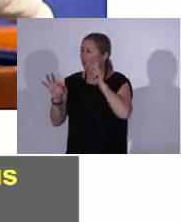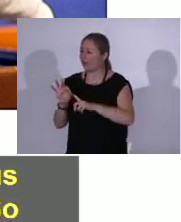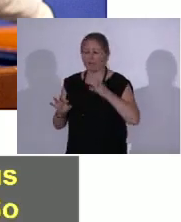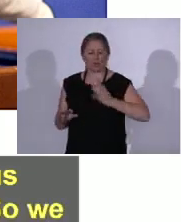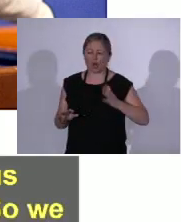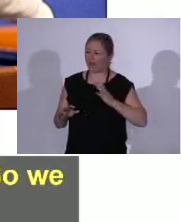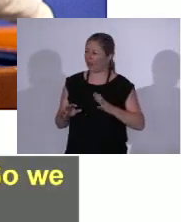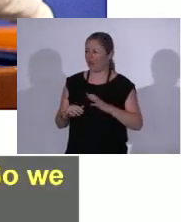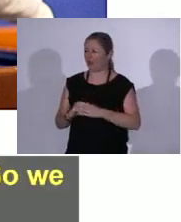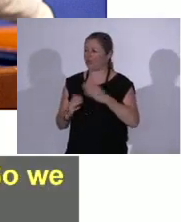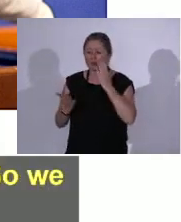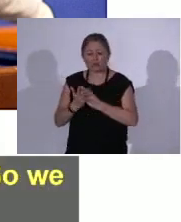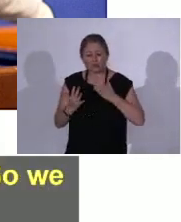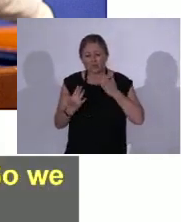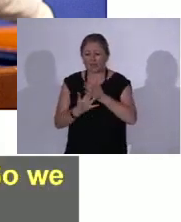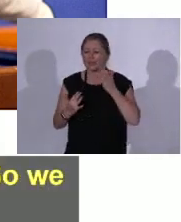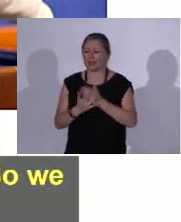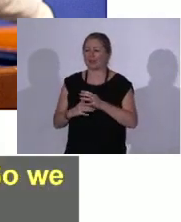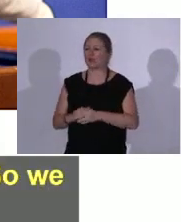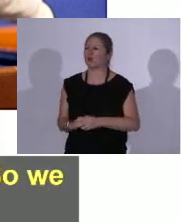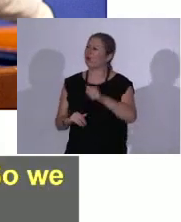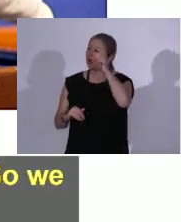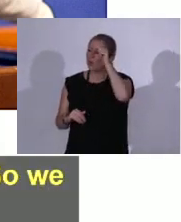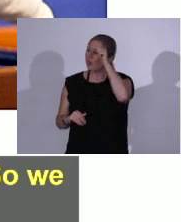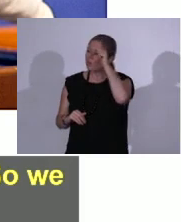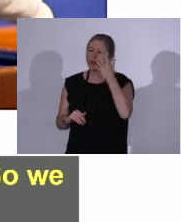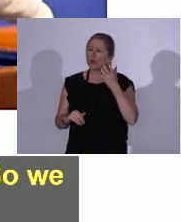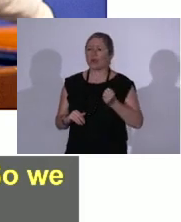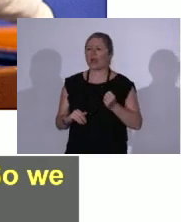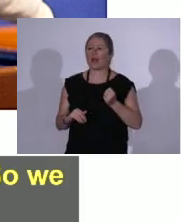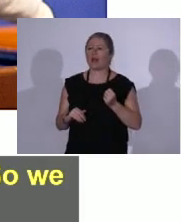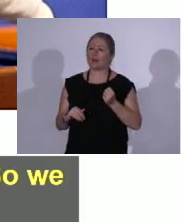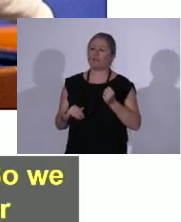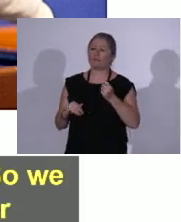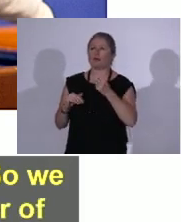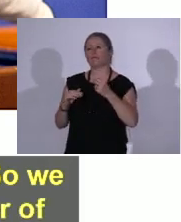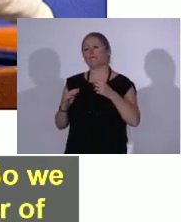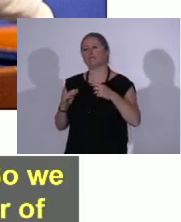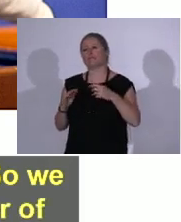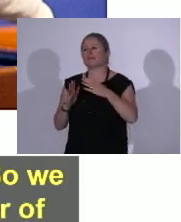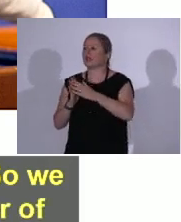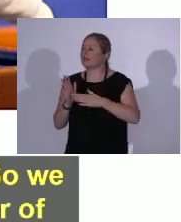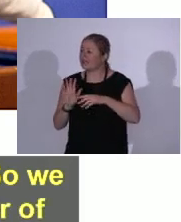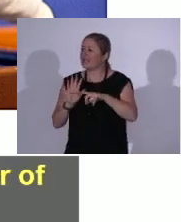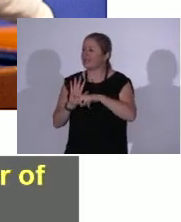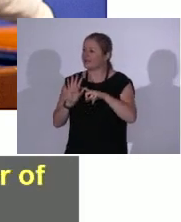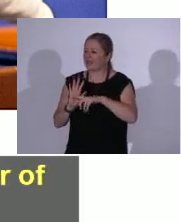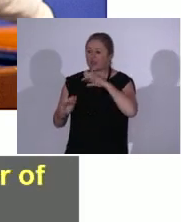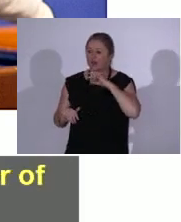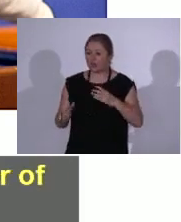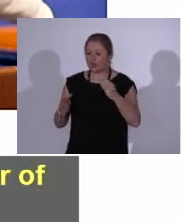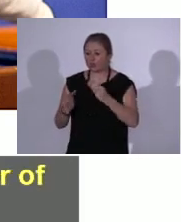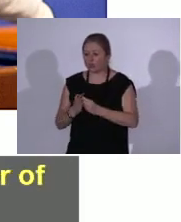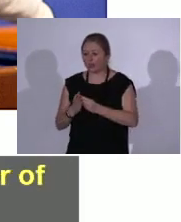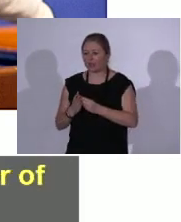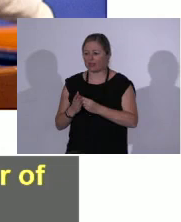accessible. And we know that there are a number of disadvantages and implications for children experiencing